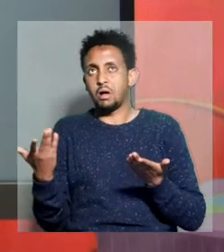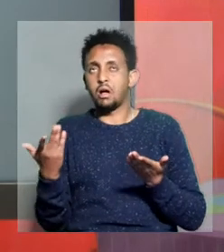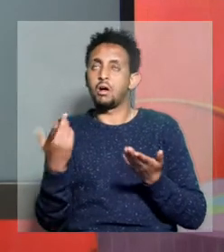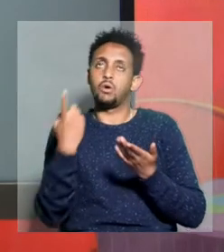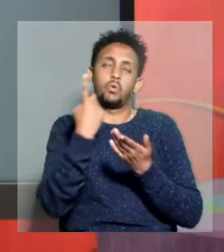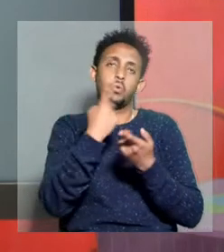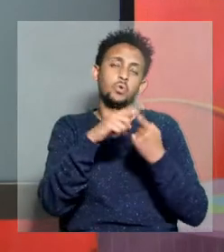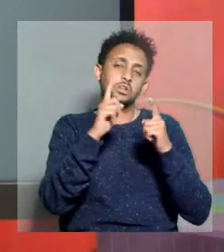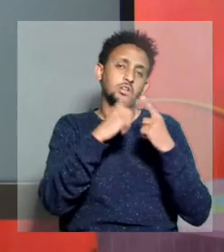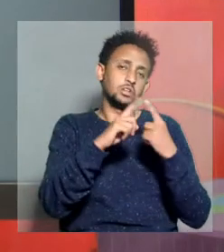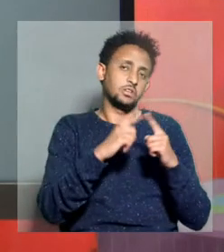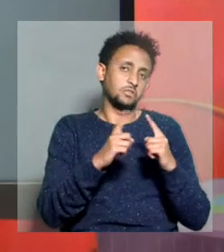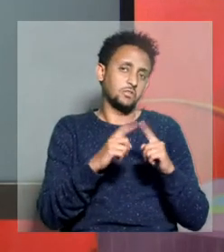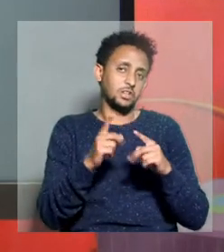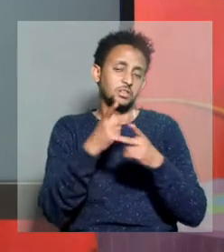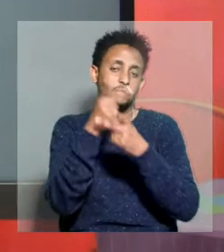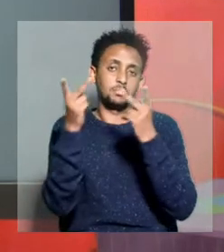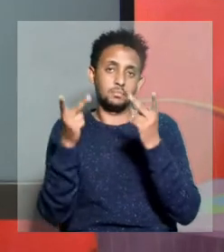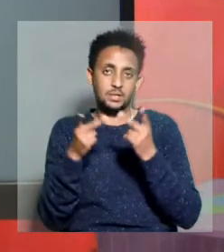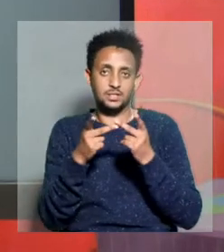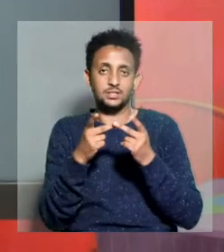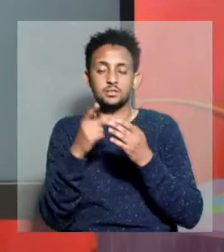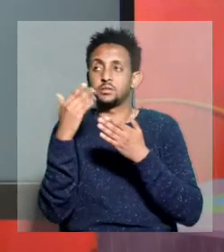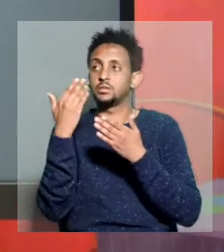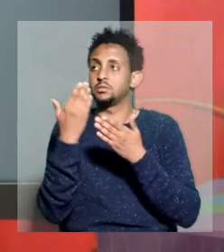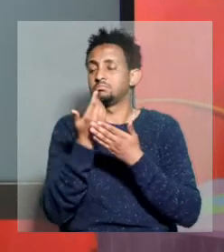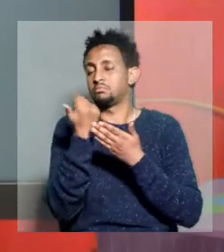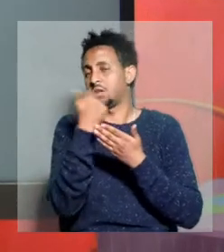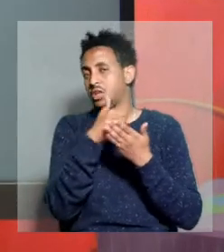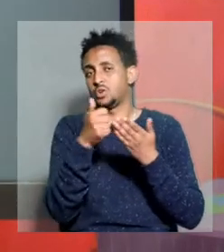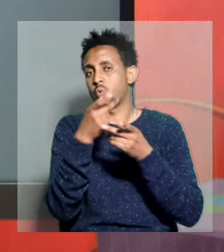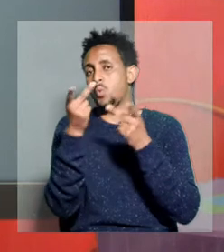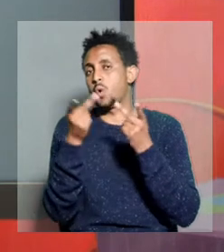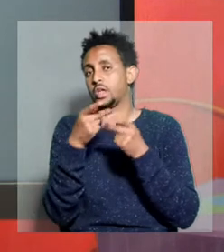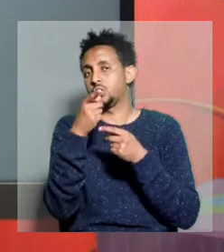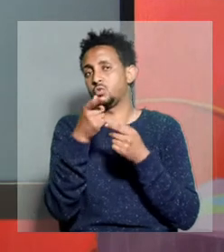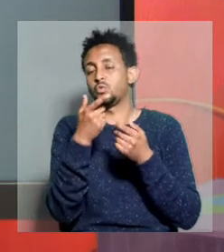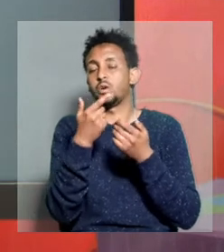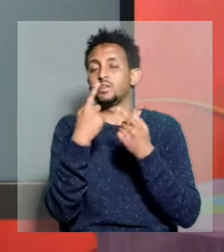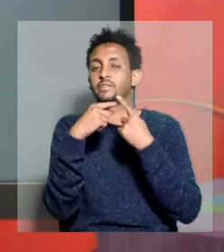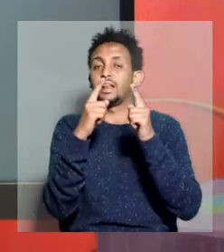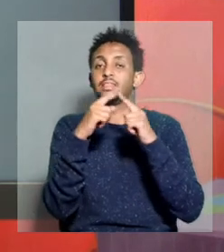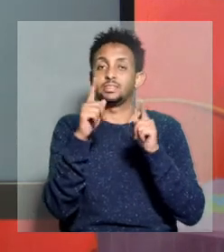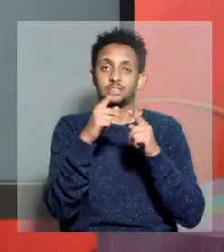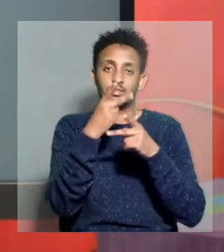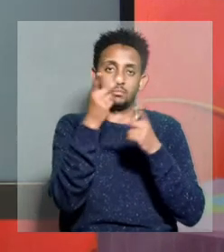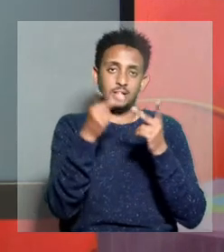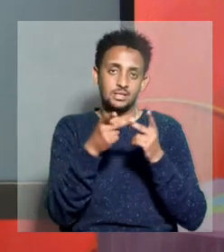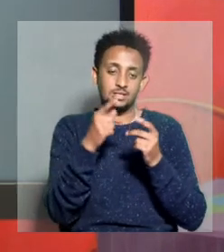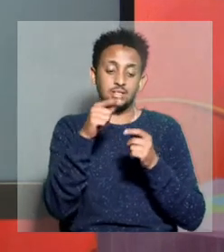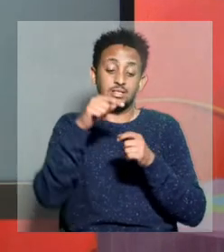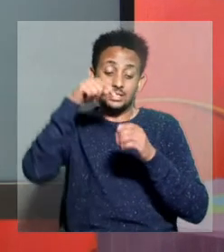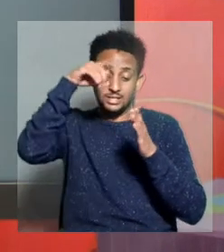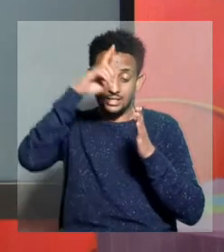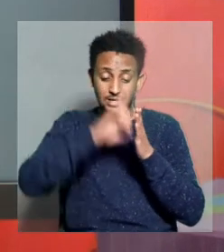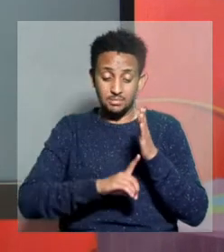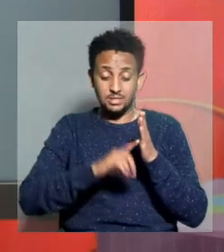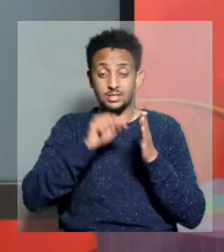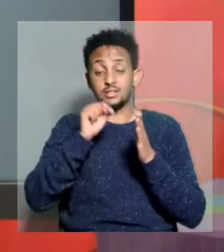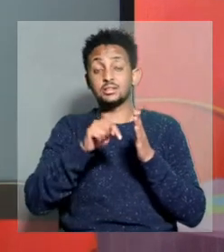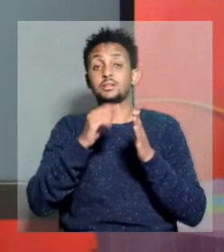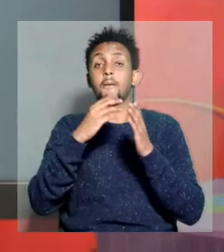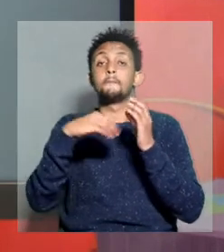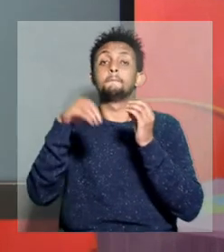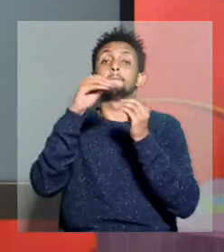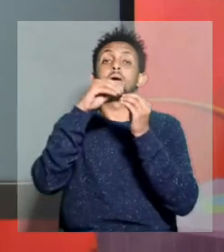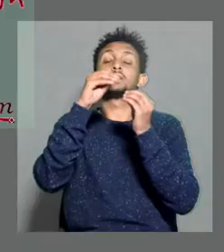a different elevation, or at somewhere place, we'd have a different elevation. But at the depths, we'd have the absolute and the